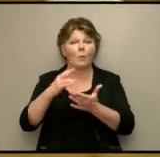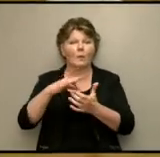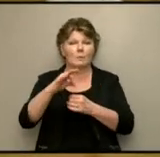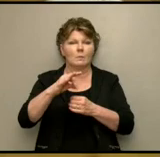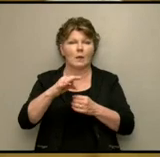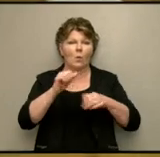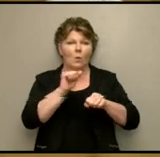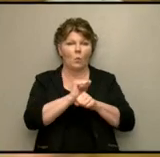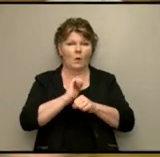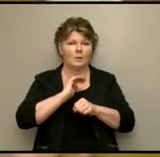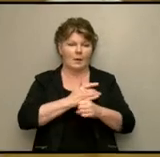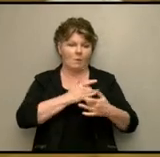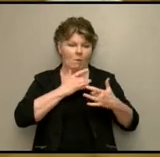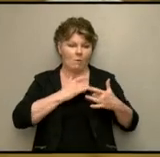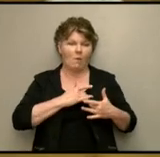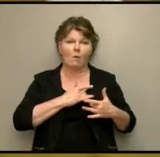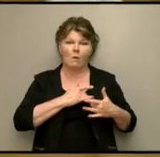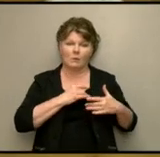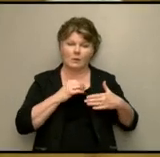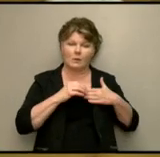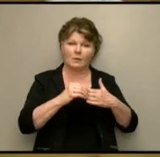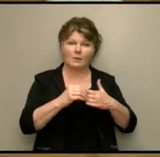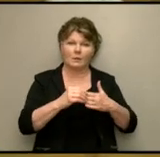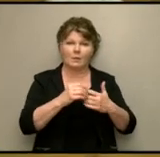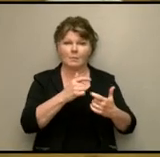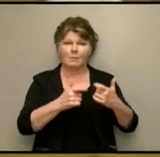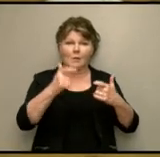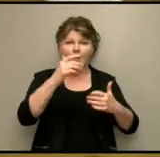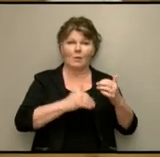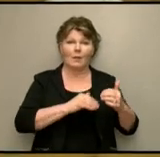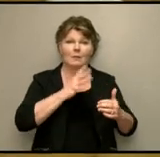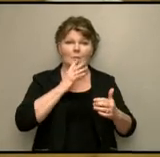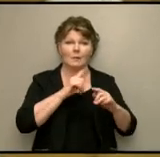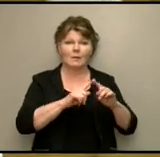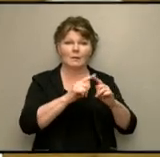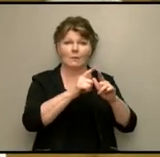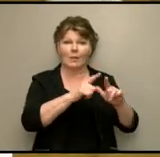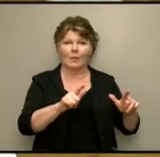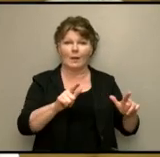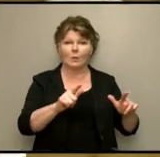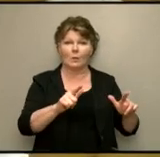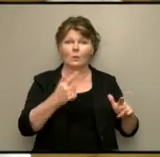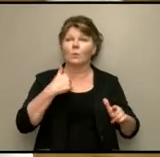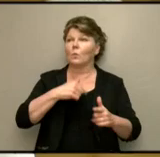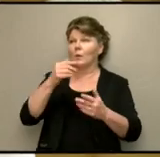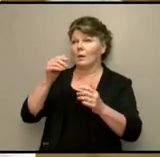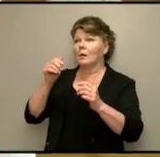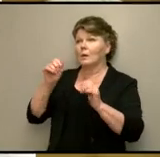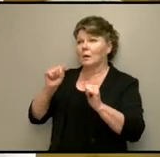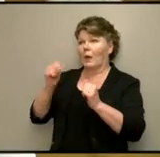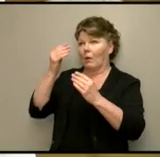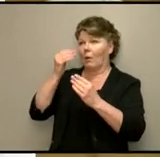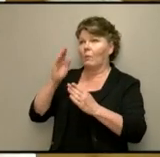in us to do something way bigger than speaking in tongues. That is, to keep Jesus' words.